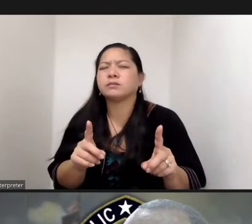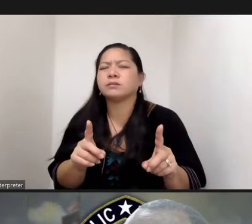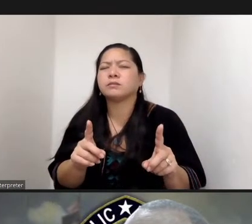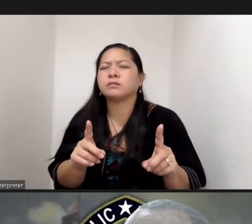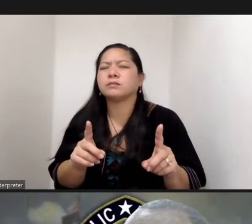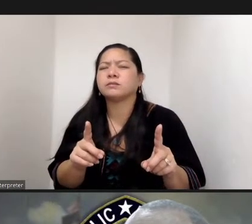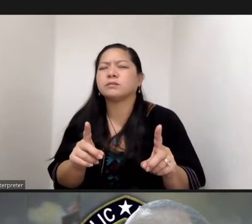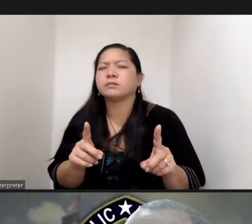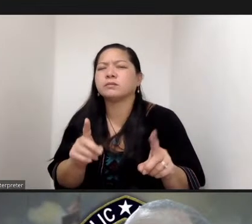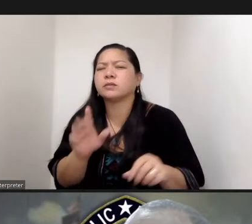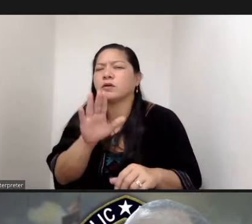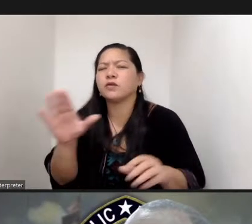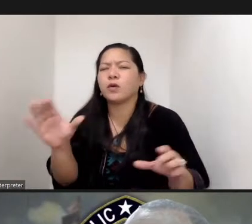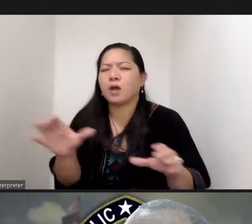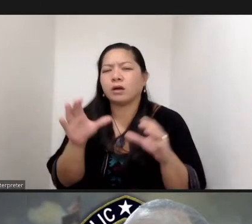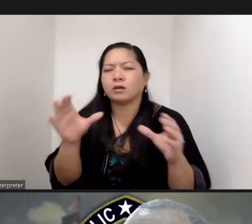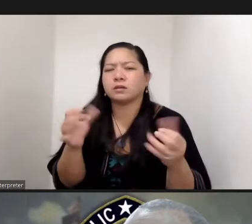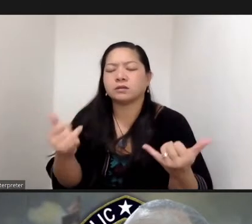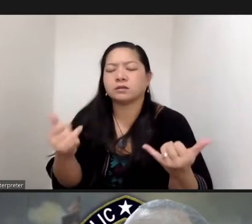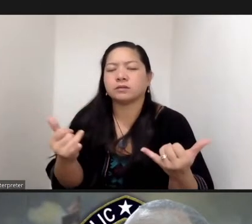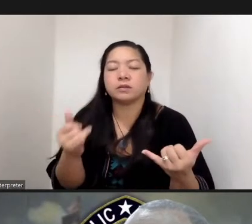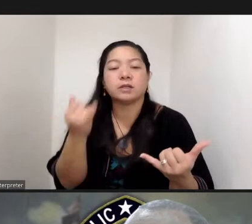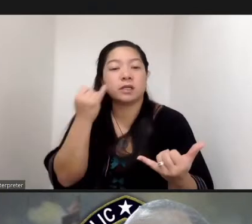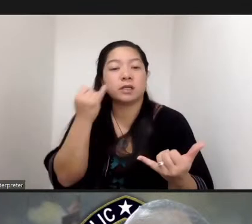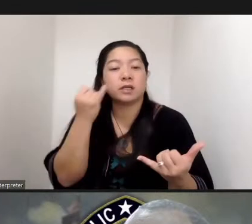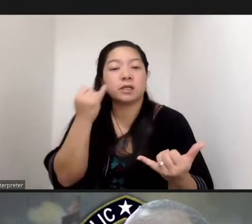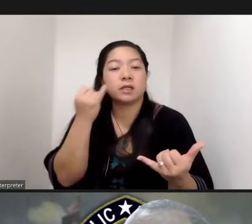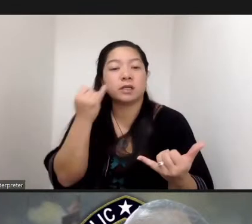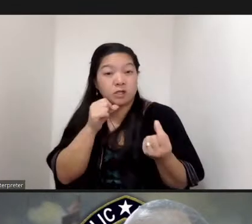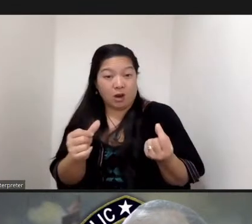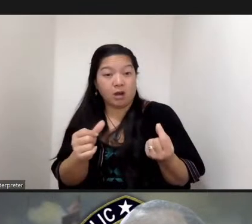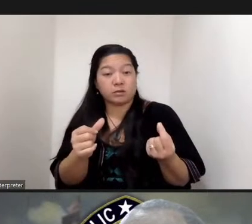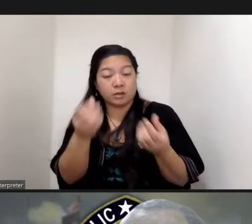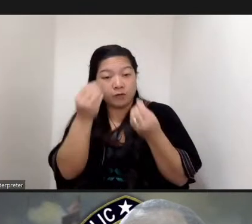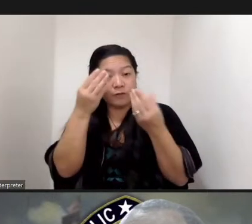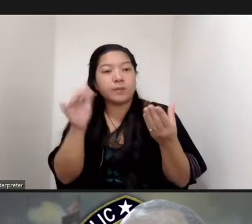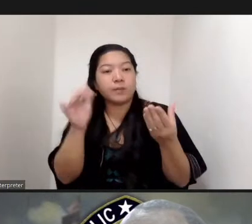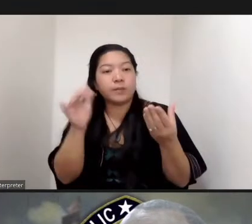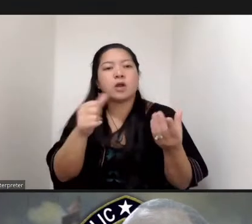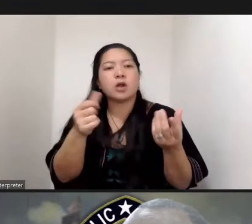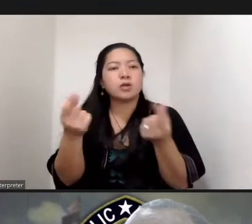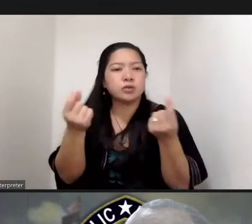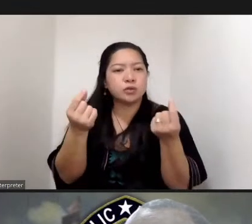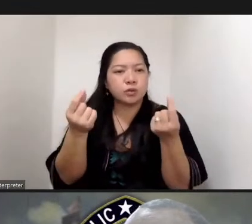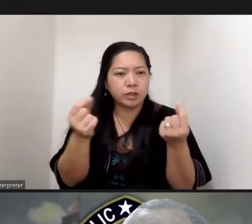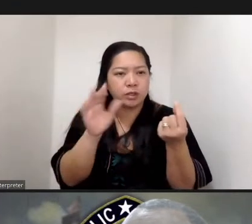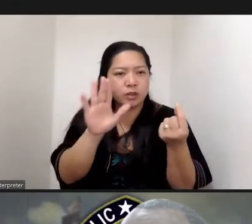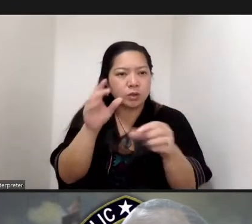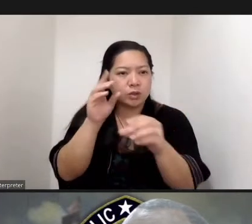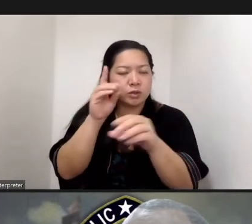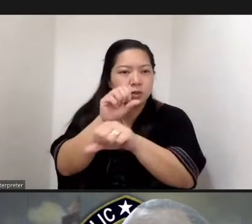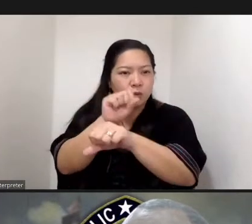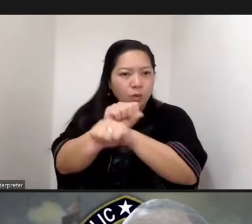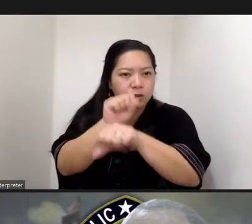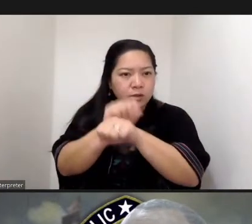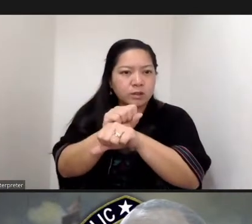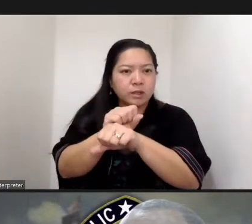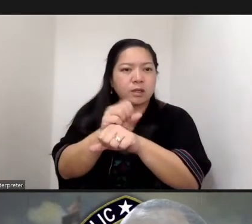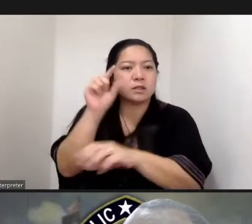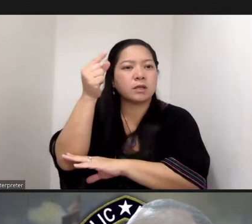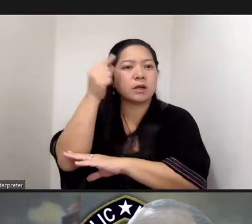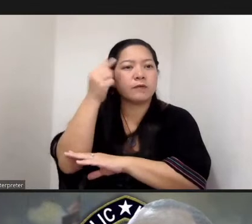of their actions. If I did not, I am not doing my duty as a governor.